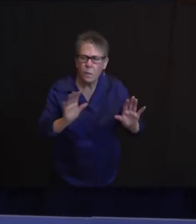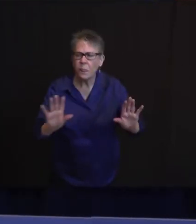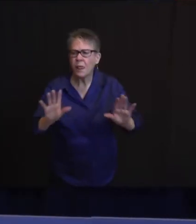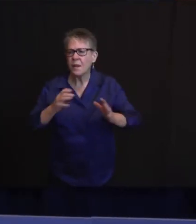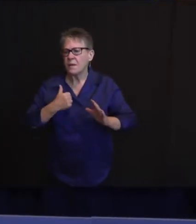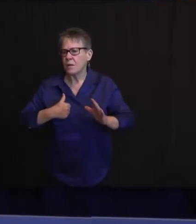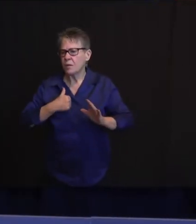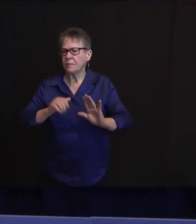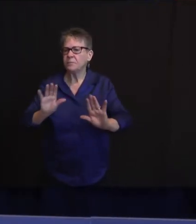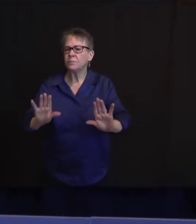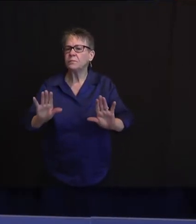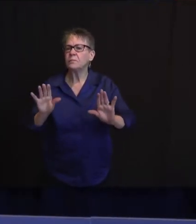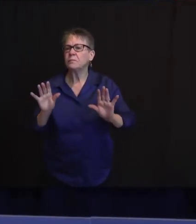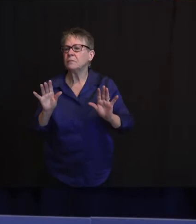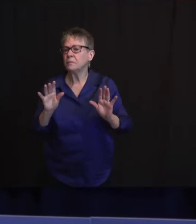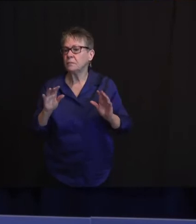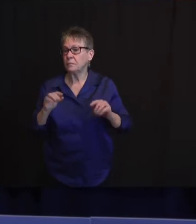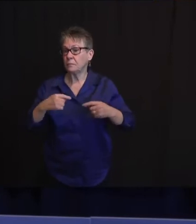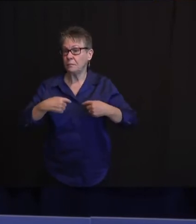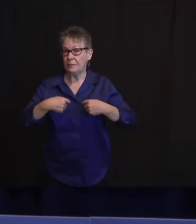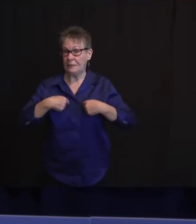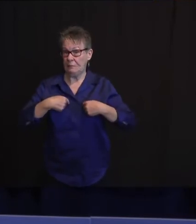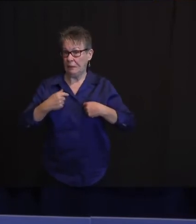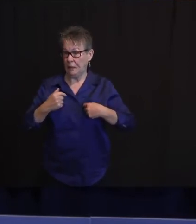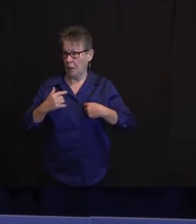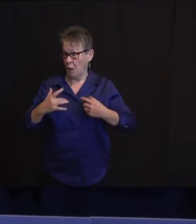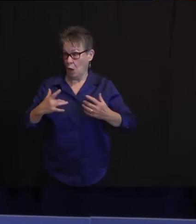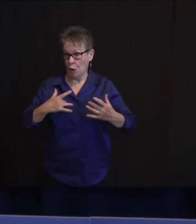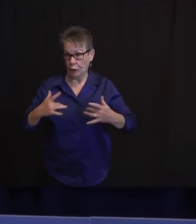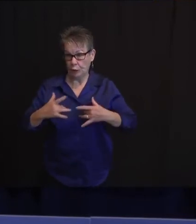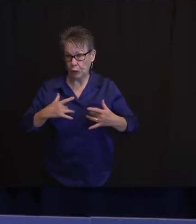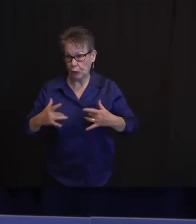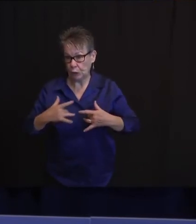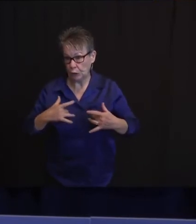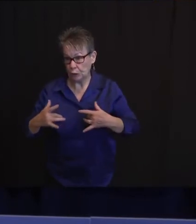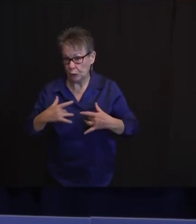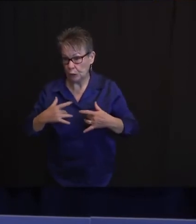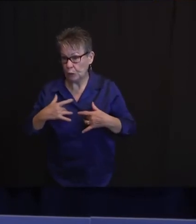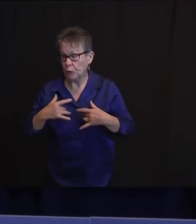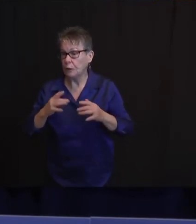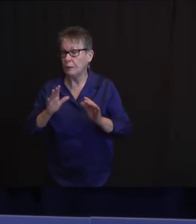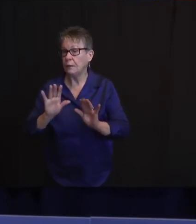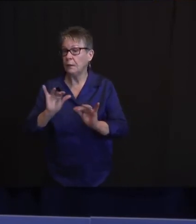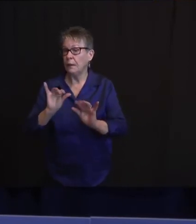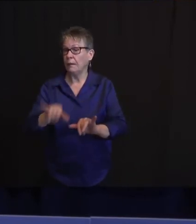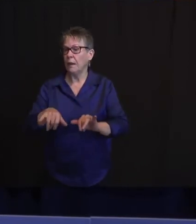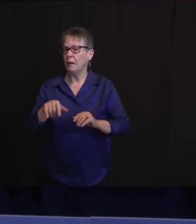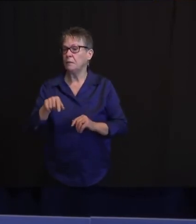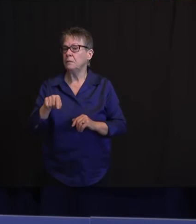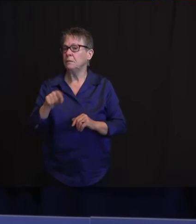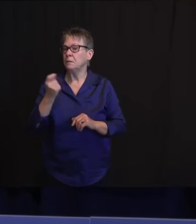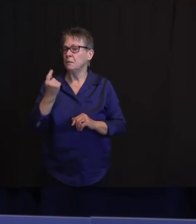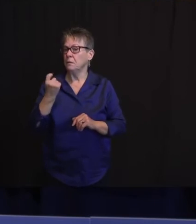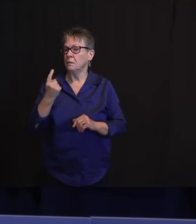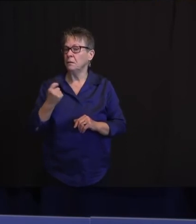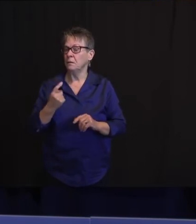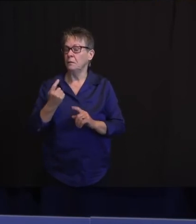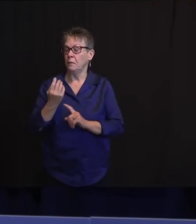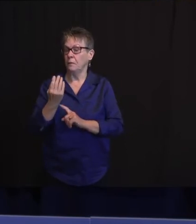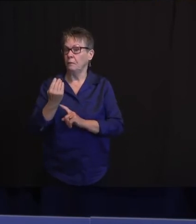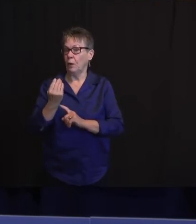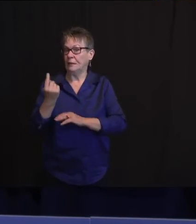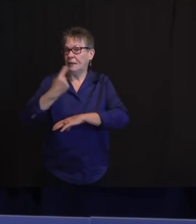if I'm anxious about anything, it's the 14-day incubation period post-holiday, post-New Year's Eve. So we